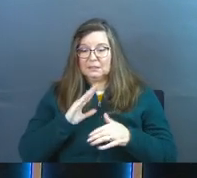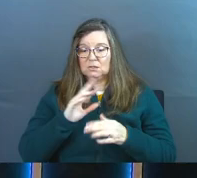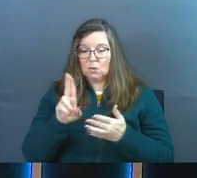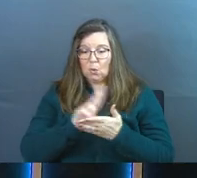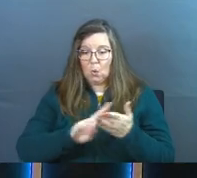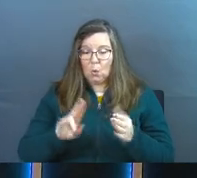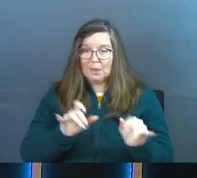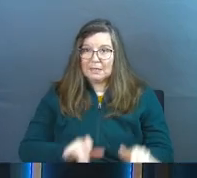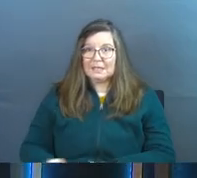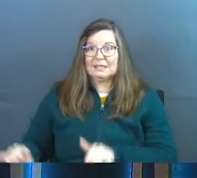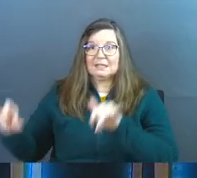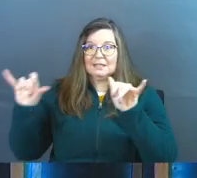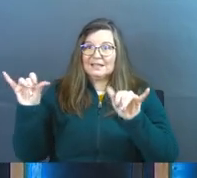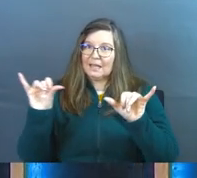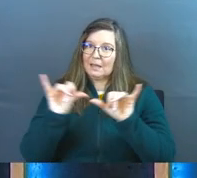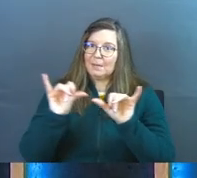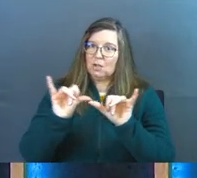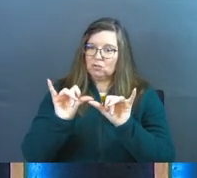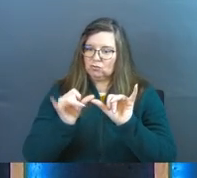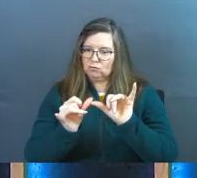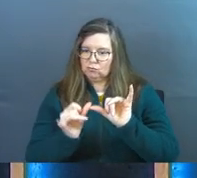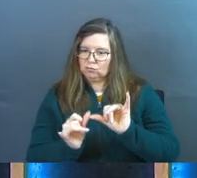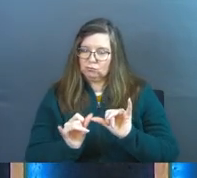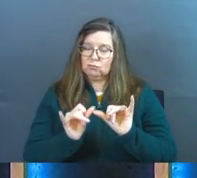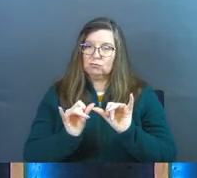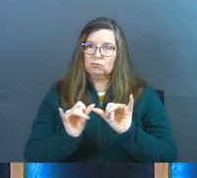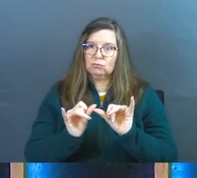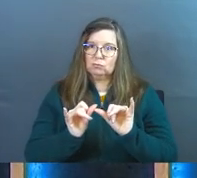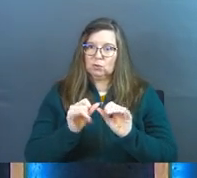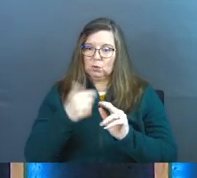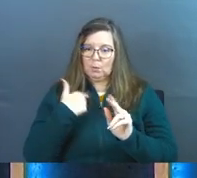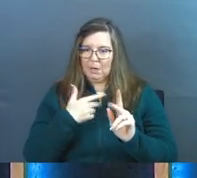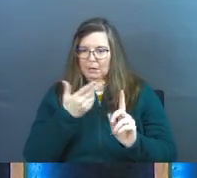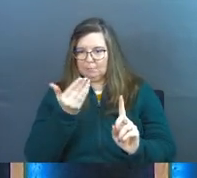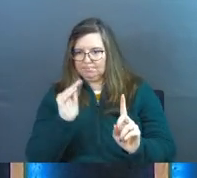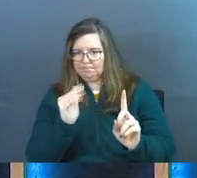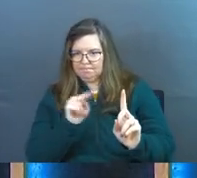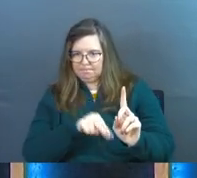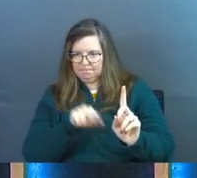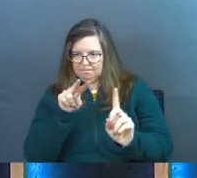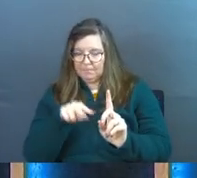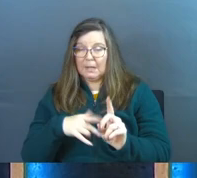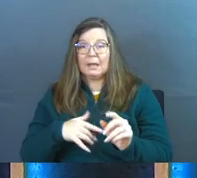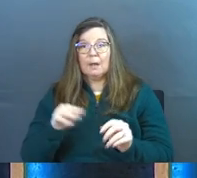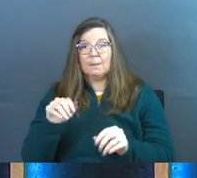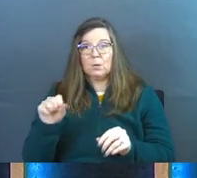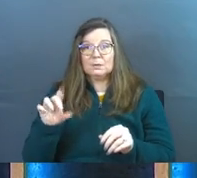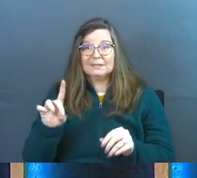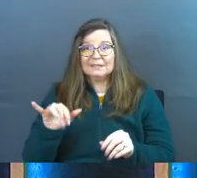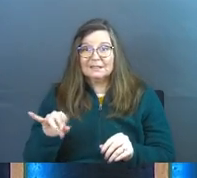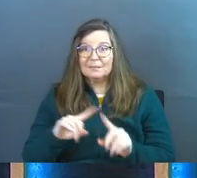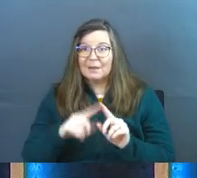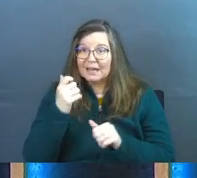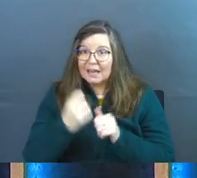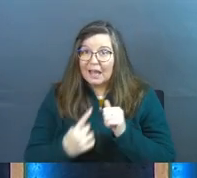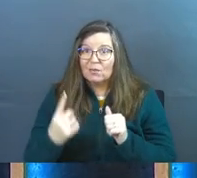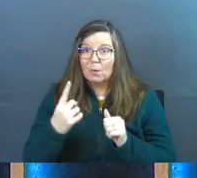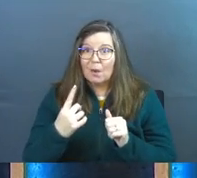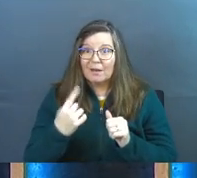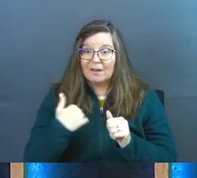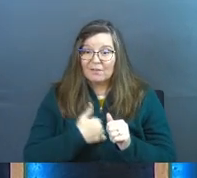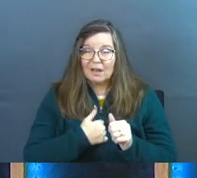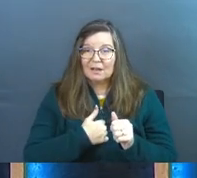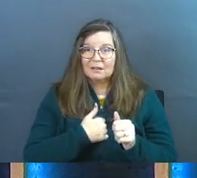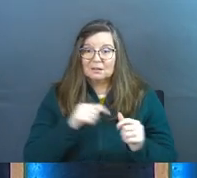the holy standard. It's like a measuring stick, and he's holding it up to humanity. That's what Moses did. And guess what? Every single one